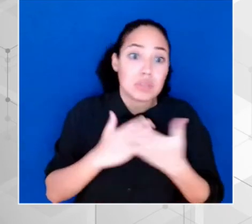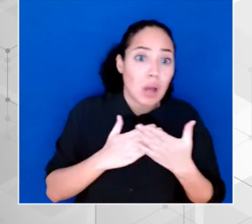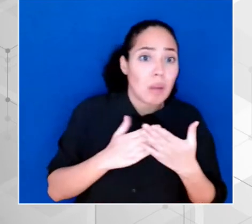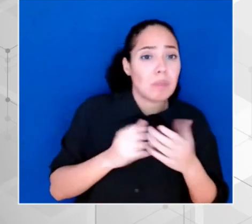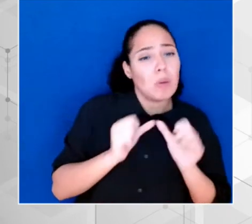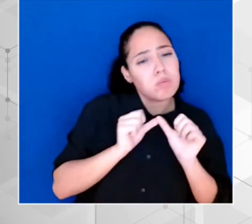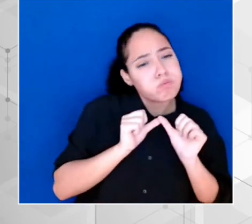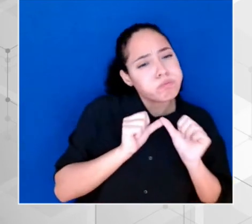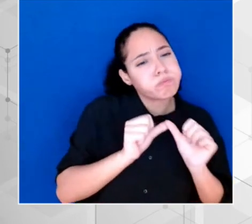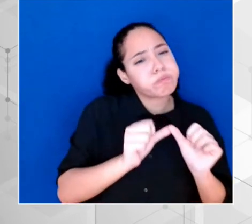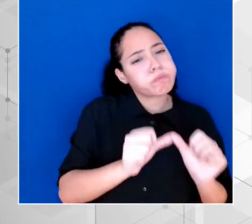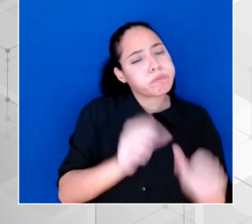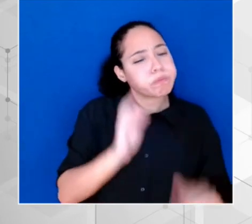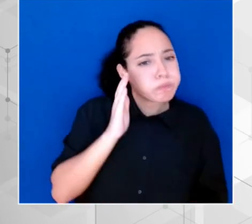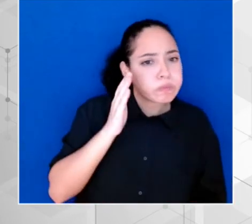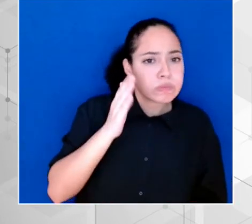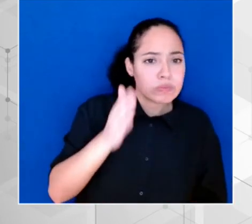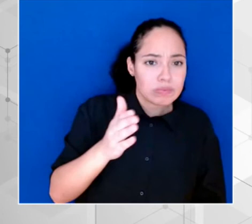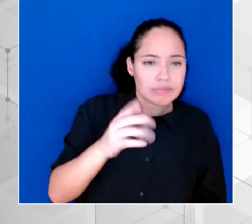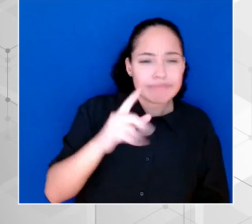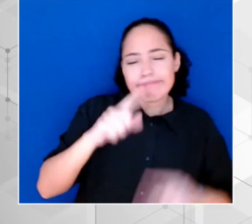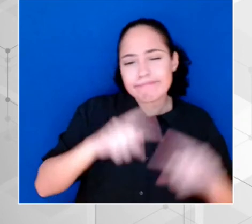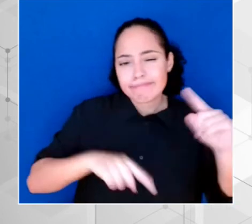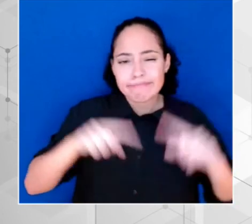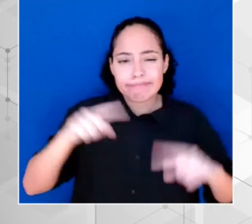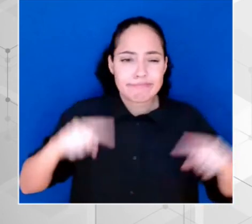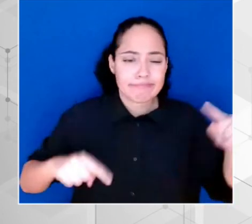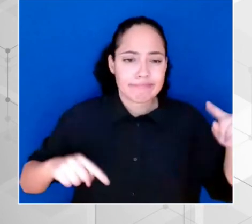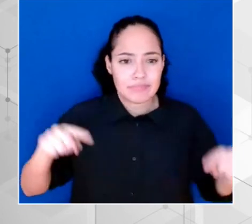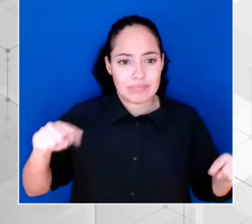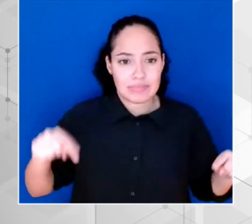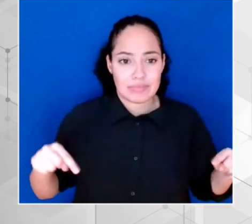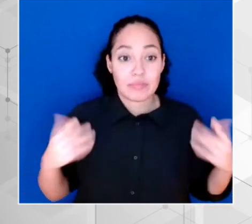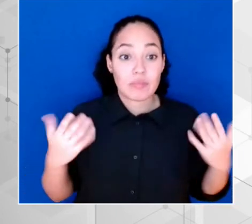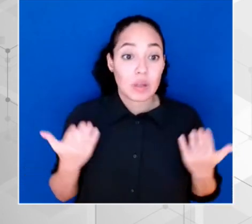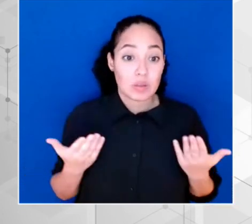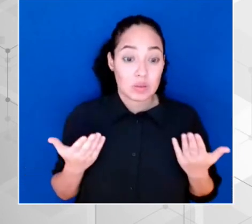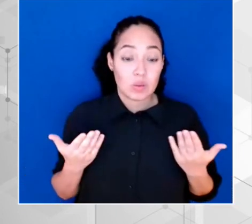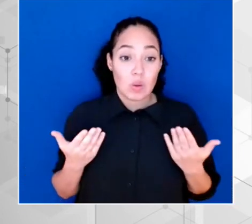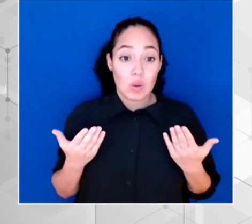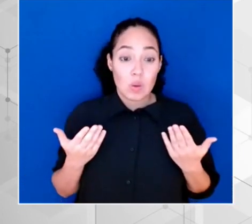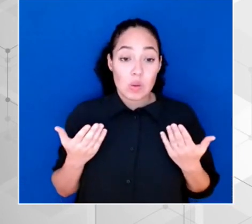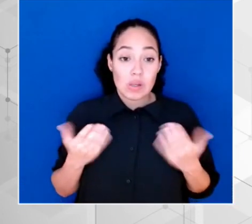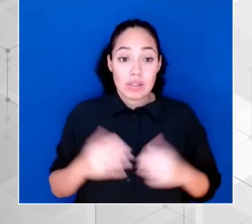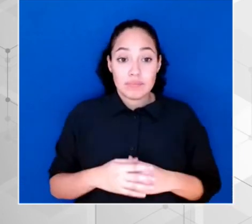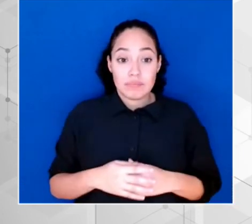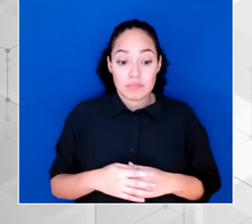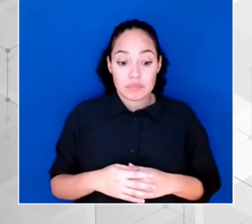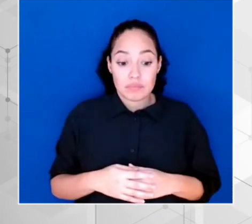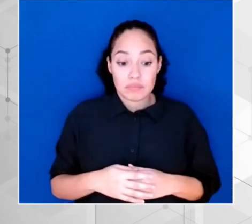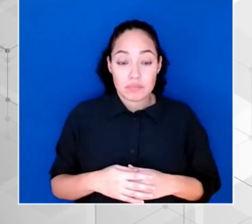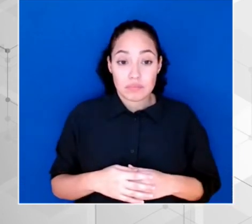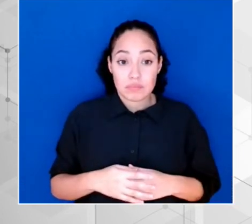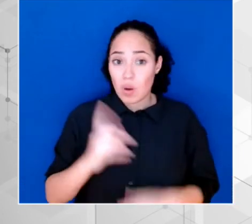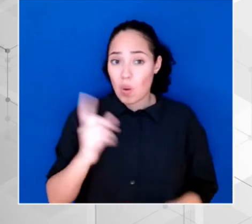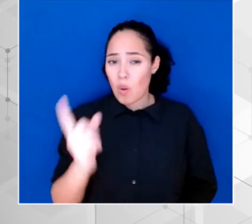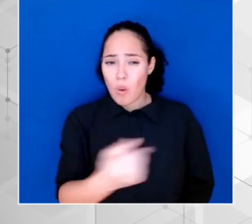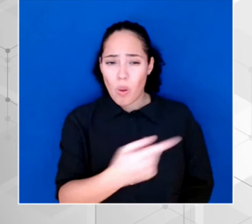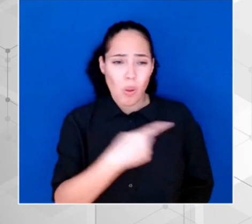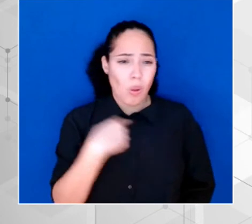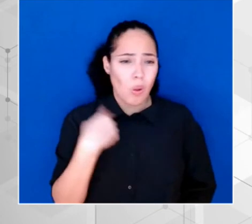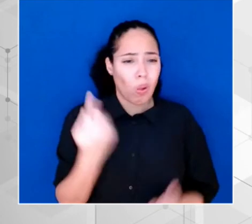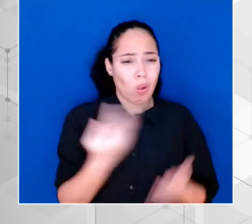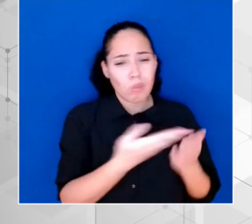impaired. The difference is the grade and the level of